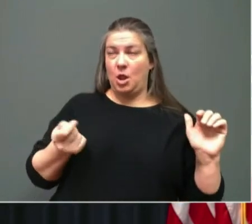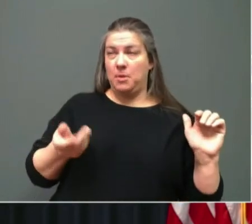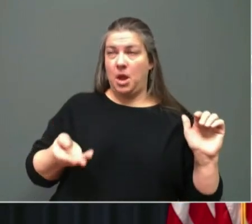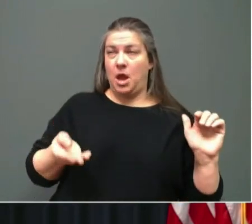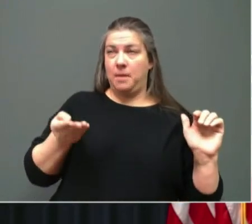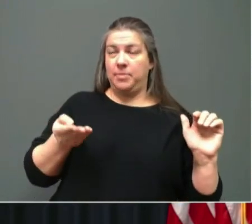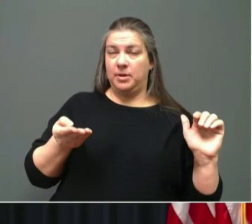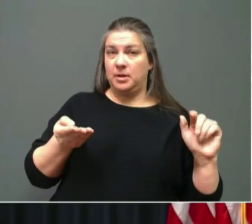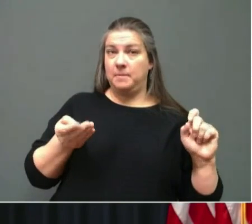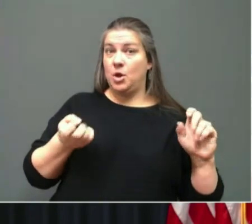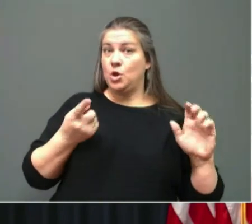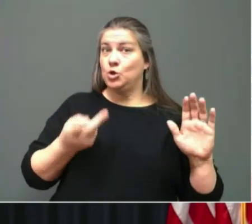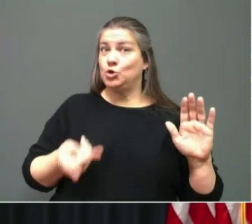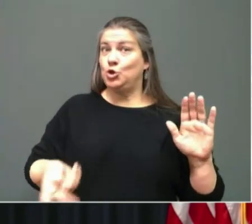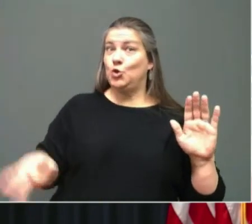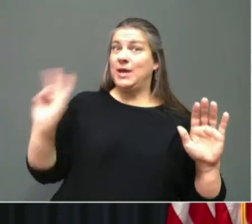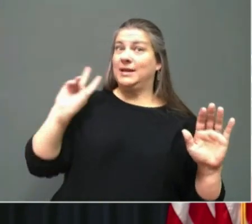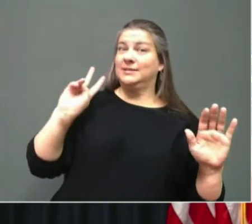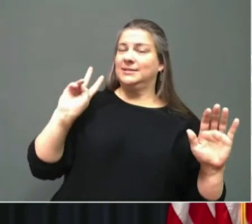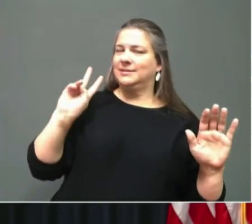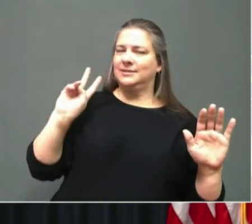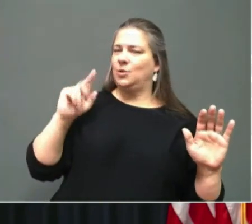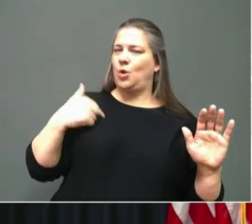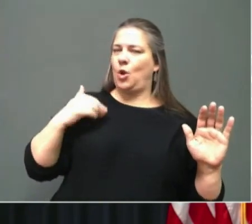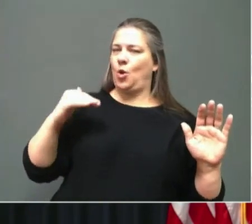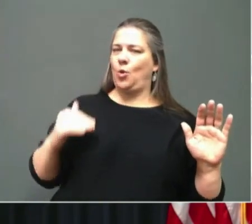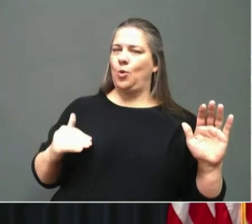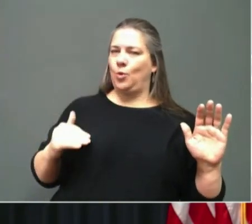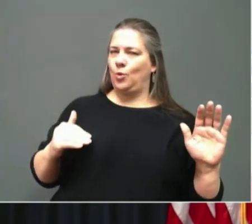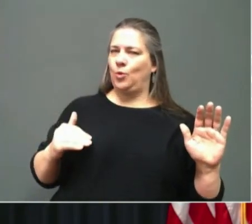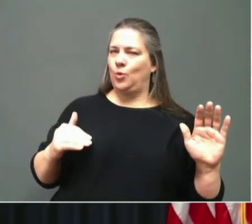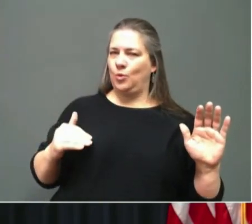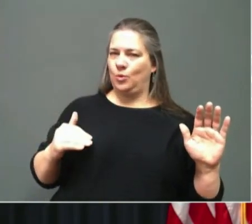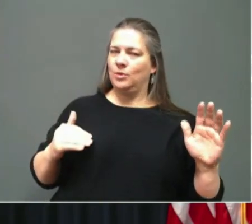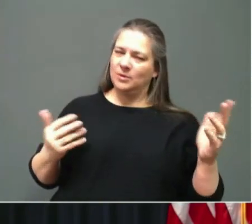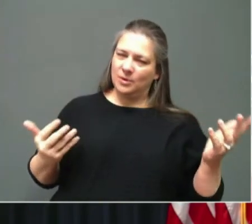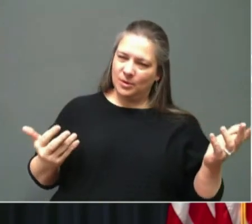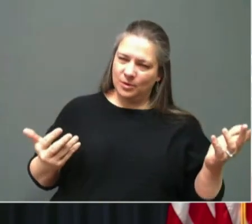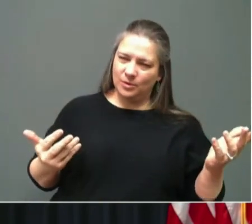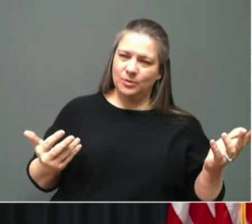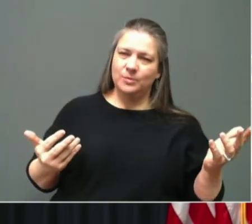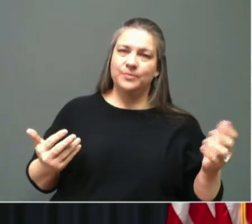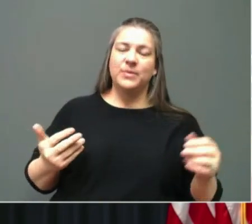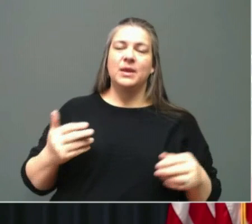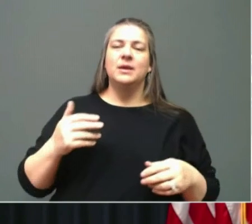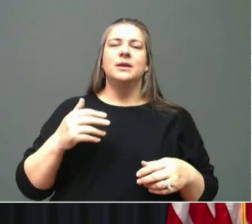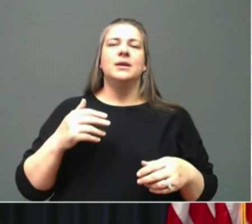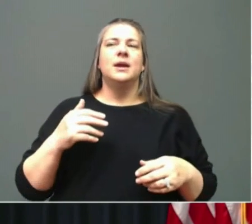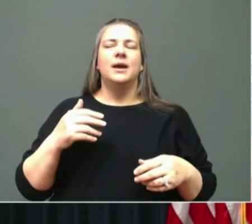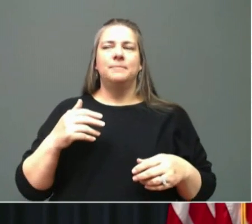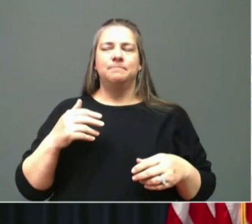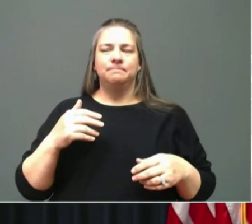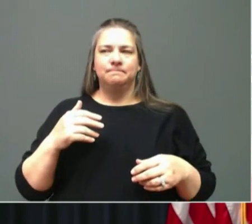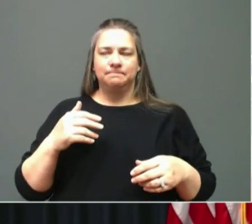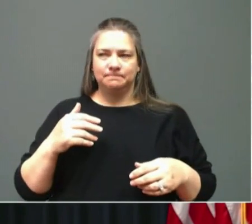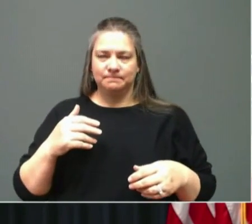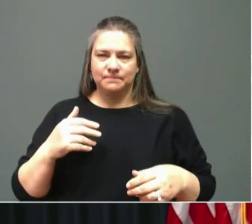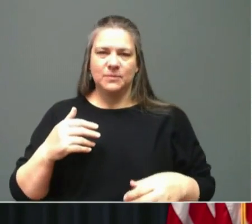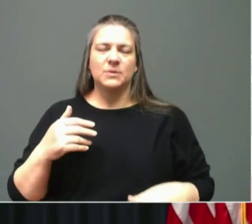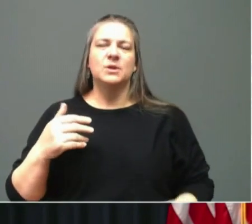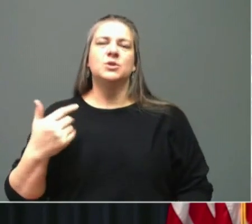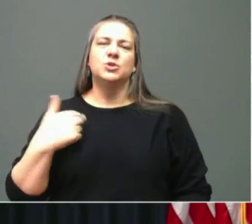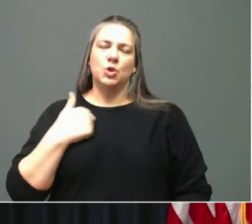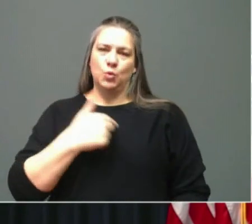weeks before. Again, that is positive, and that we have significantly